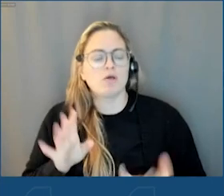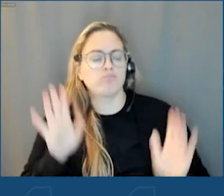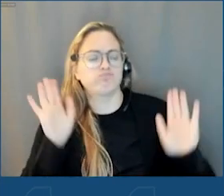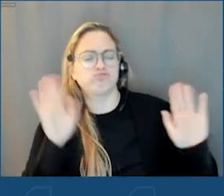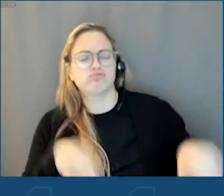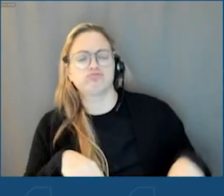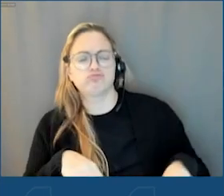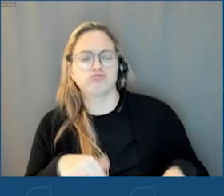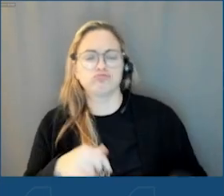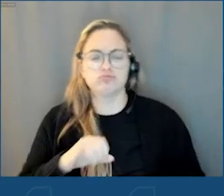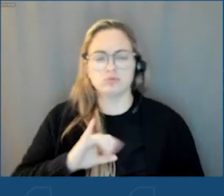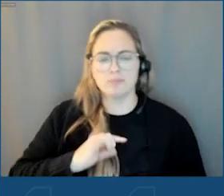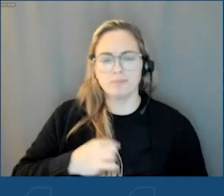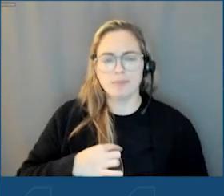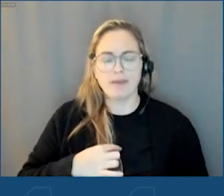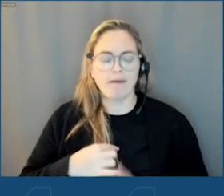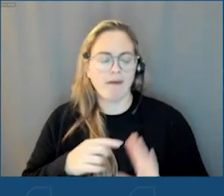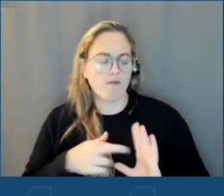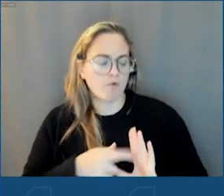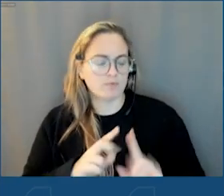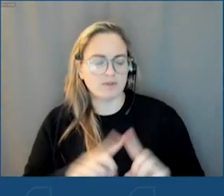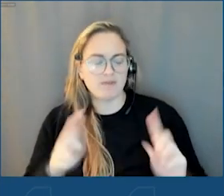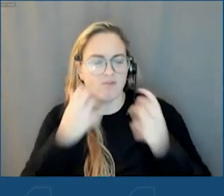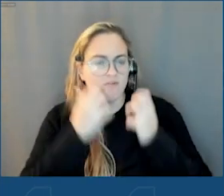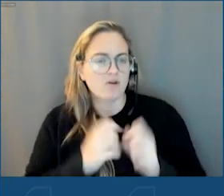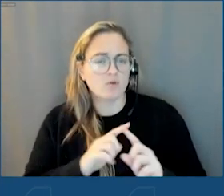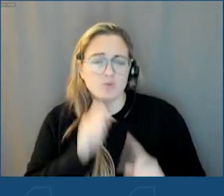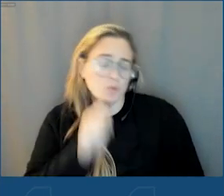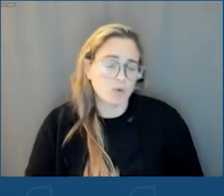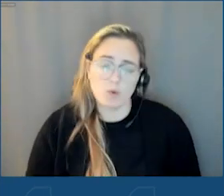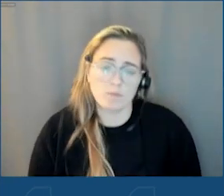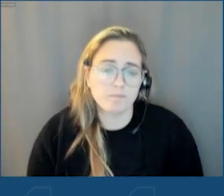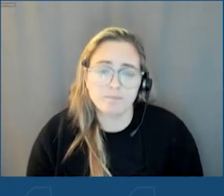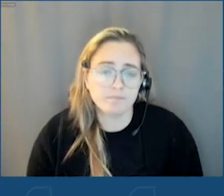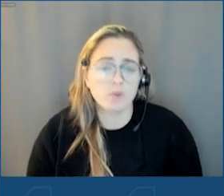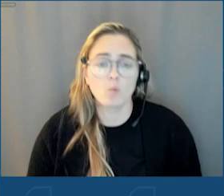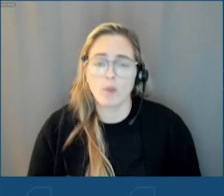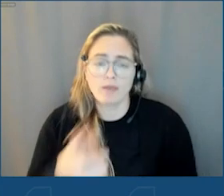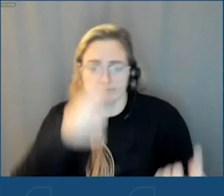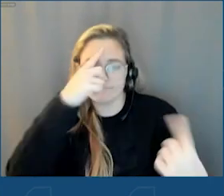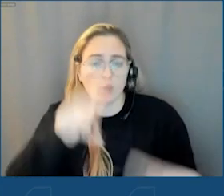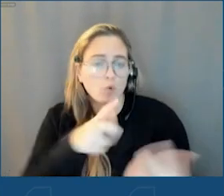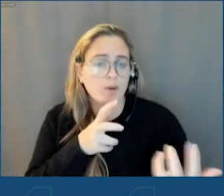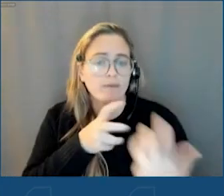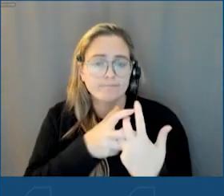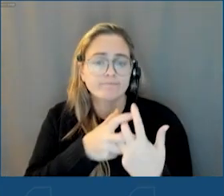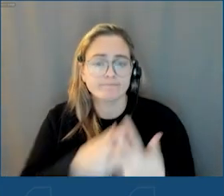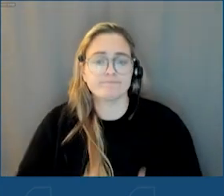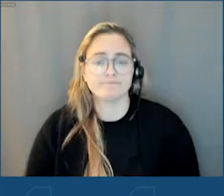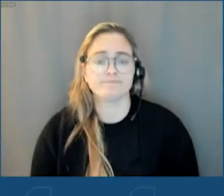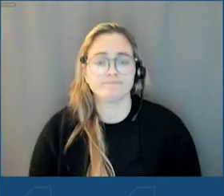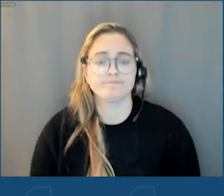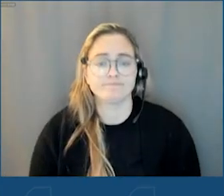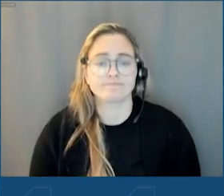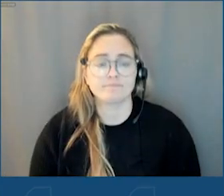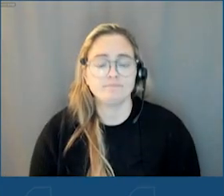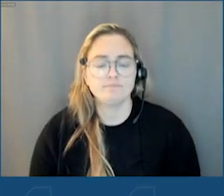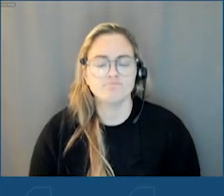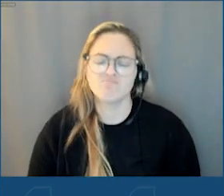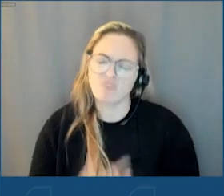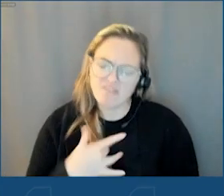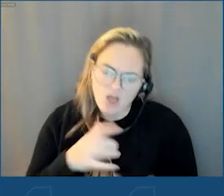I or my party represent different values, and we do not. We are aligned 100% here. I've always felt close to this